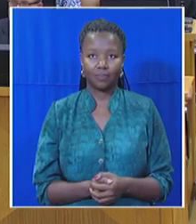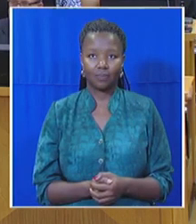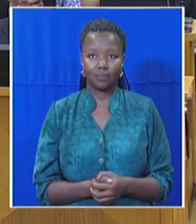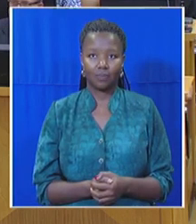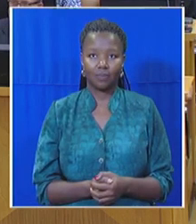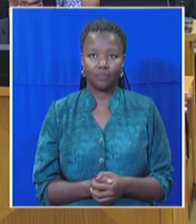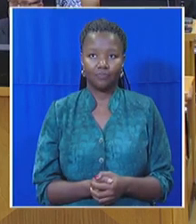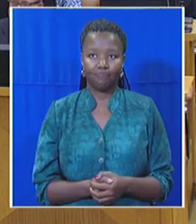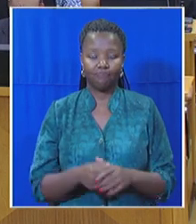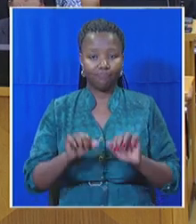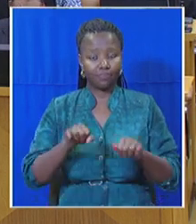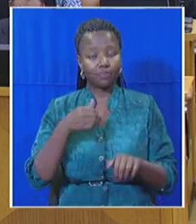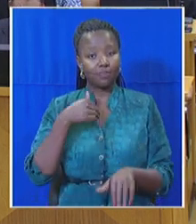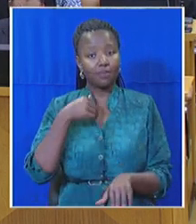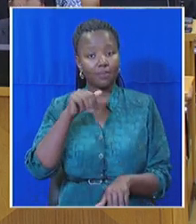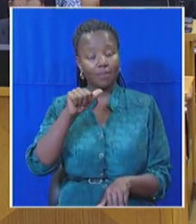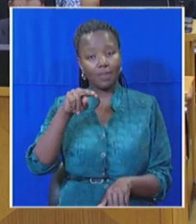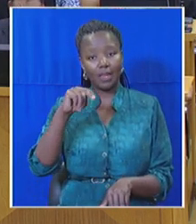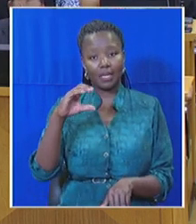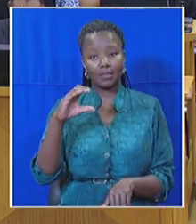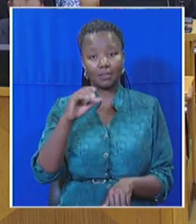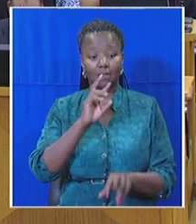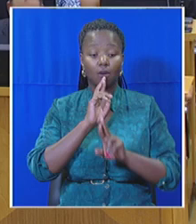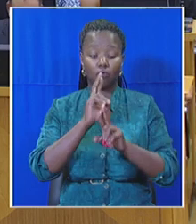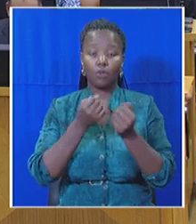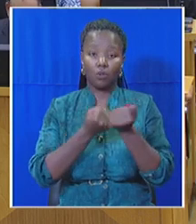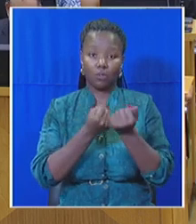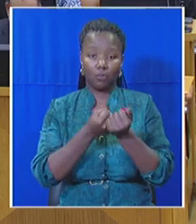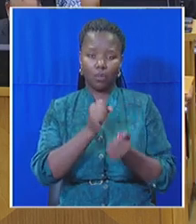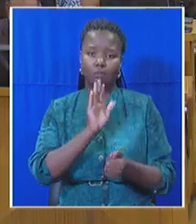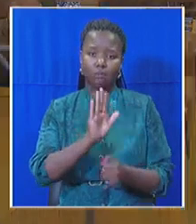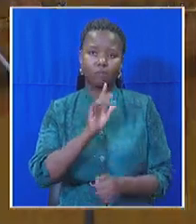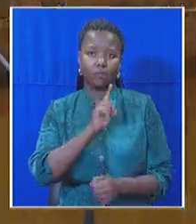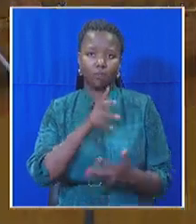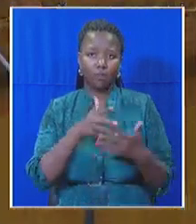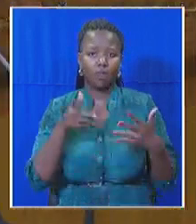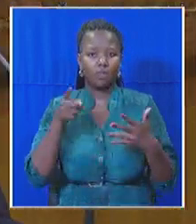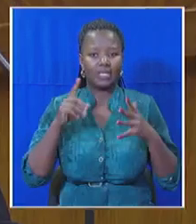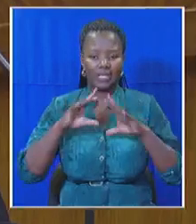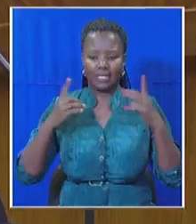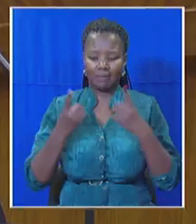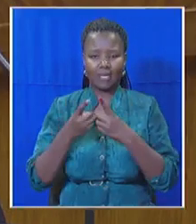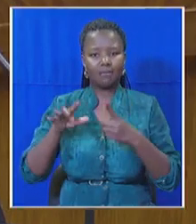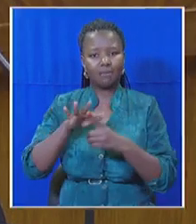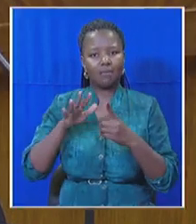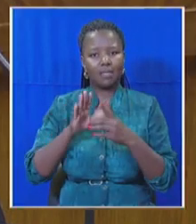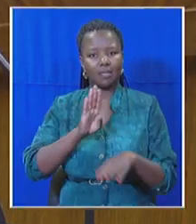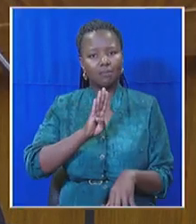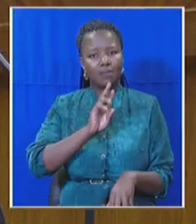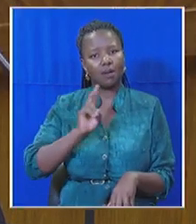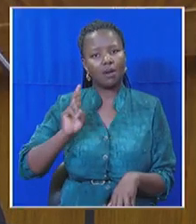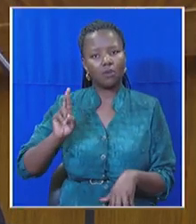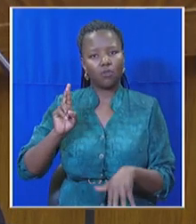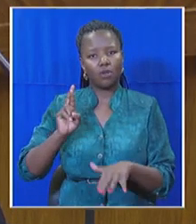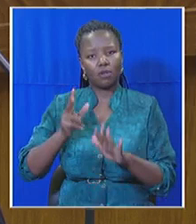Yes, the ANC supports the report, particularly in regard to the department's initiatives aimed at coordinating